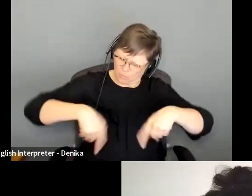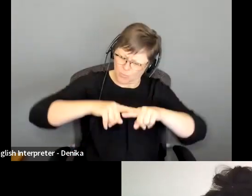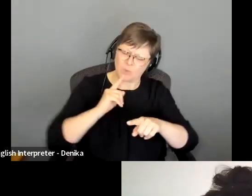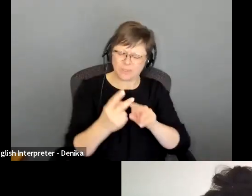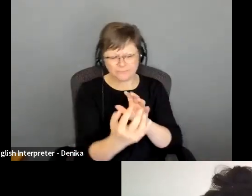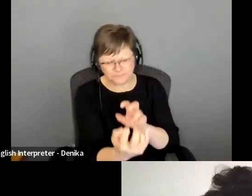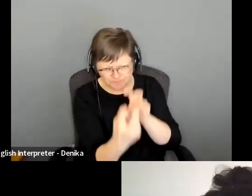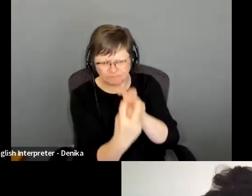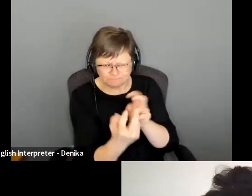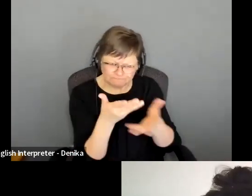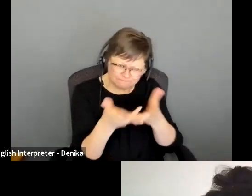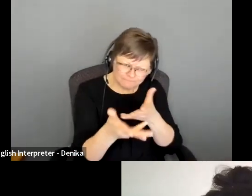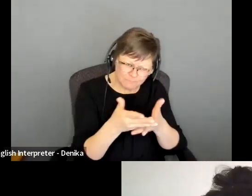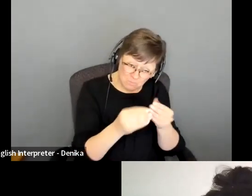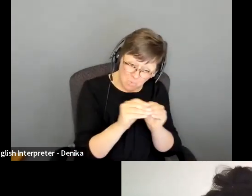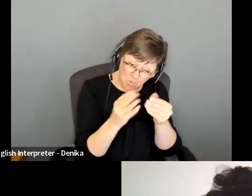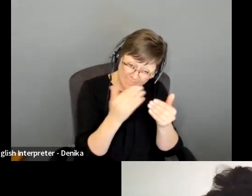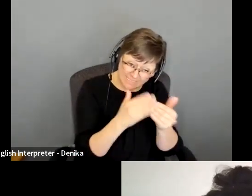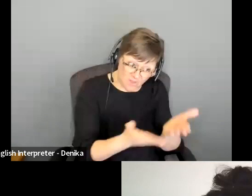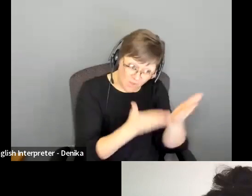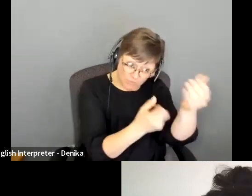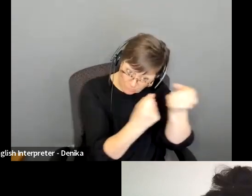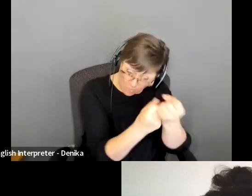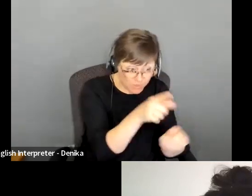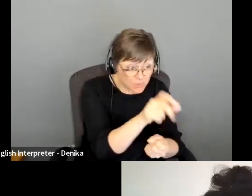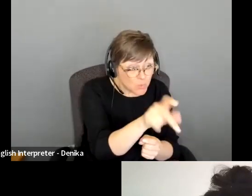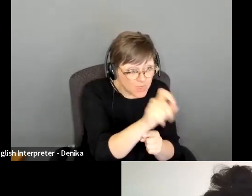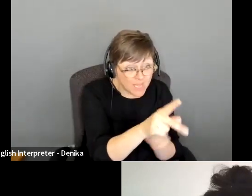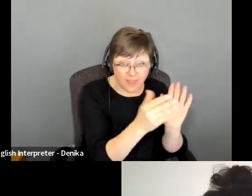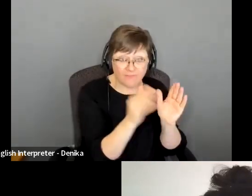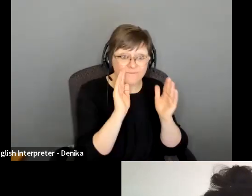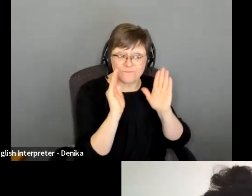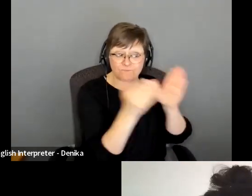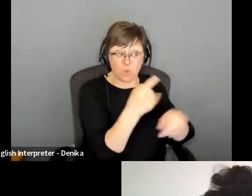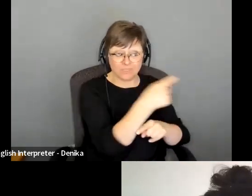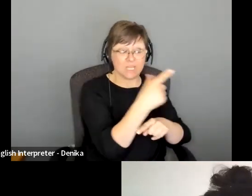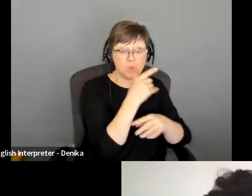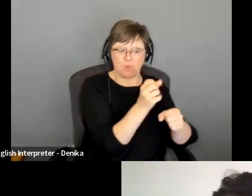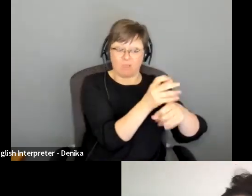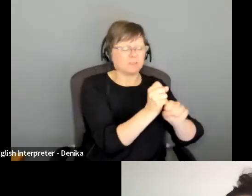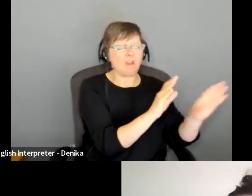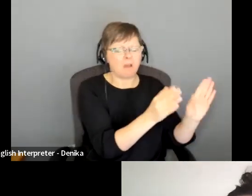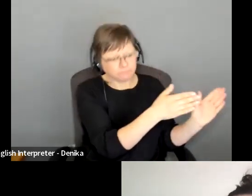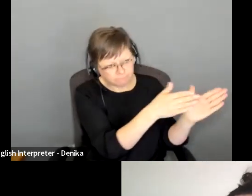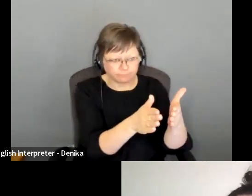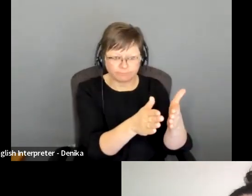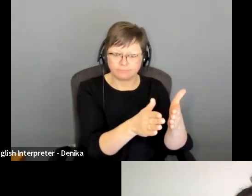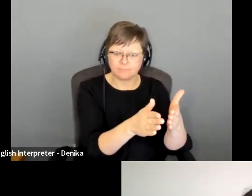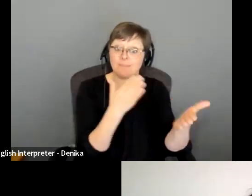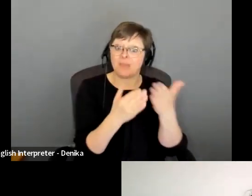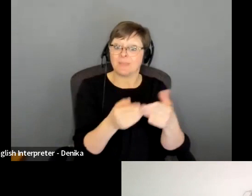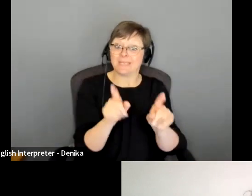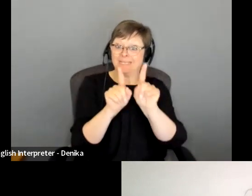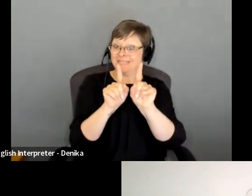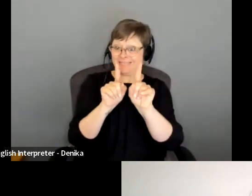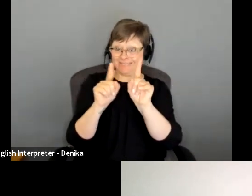offer support and ask someone if they're okay? Put that focus, put that attention there, maybe actually stand beside them, as